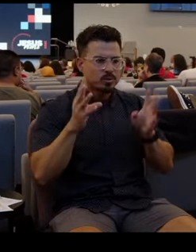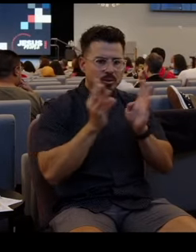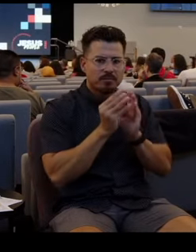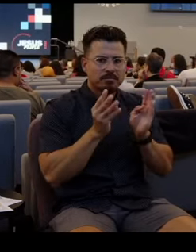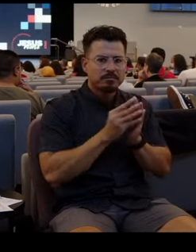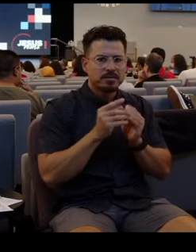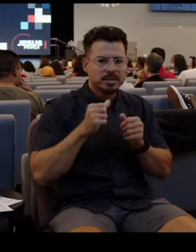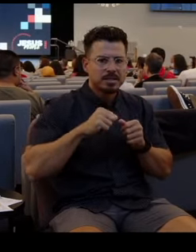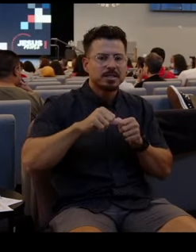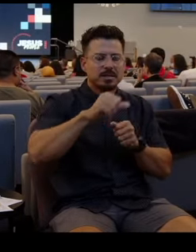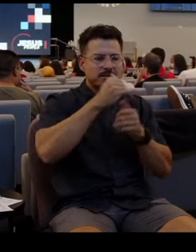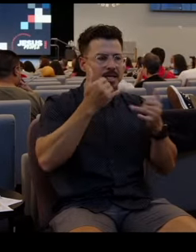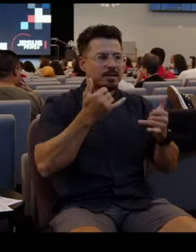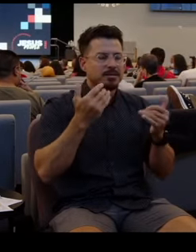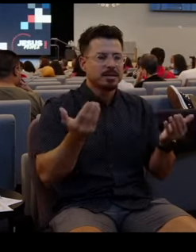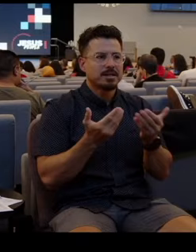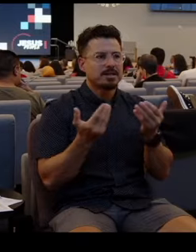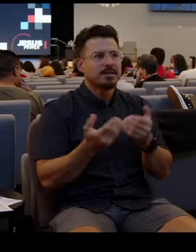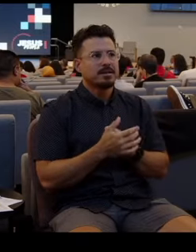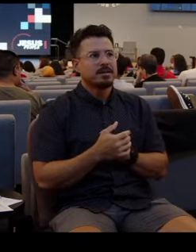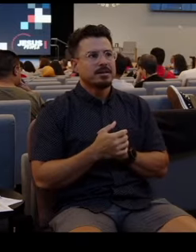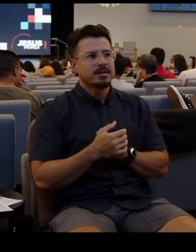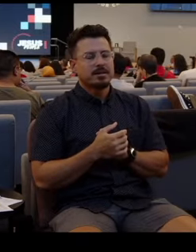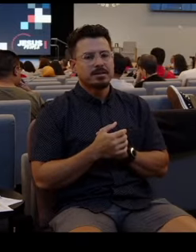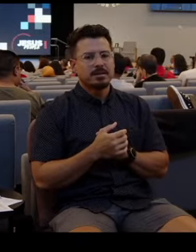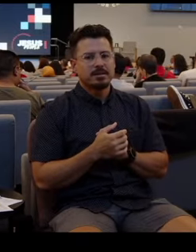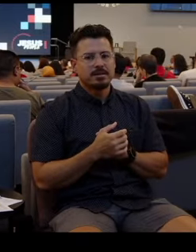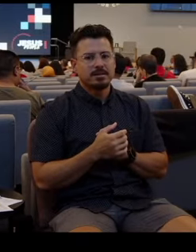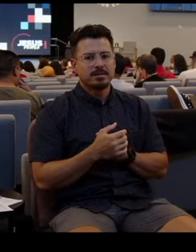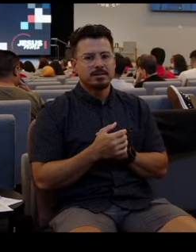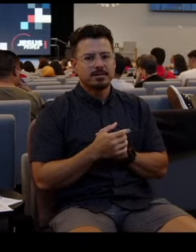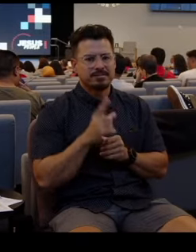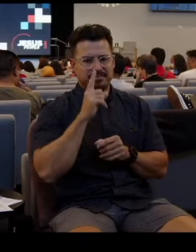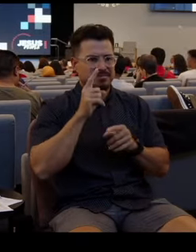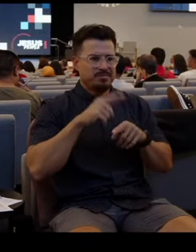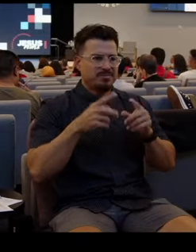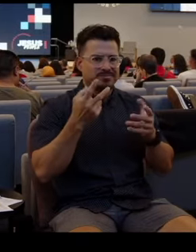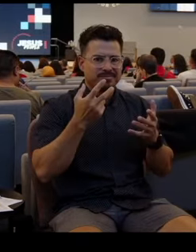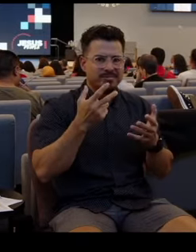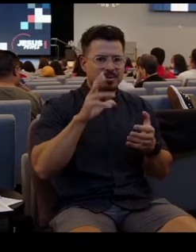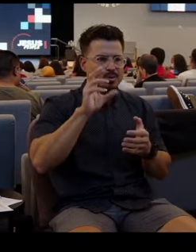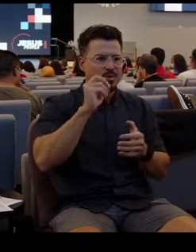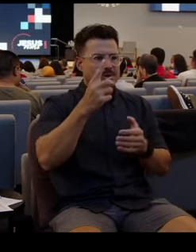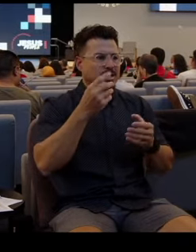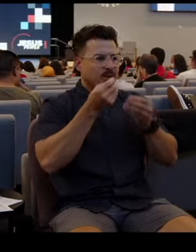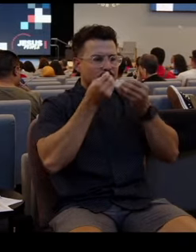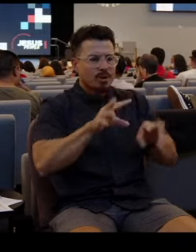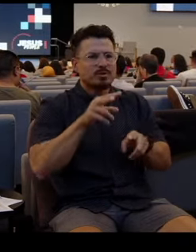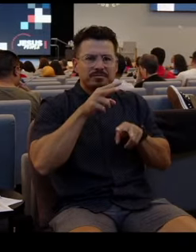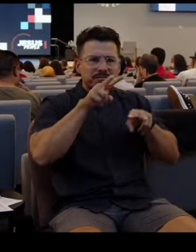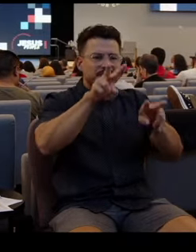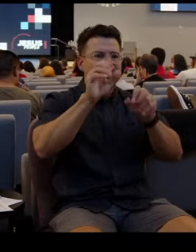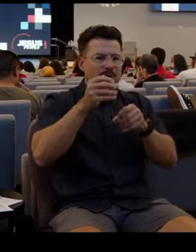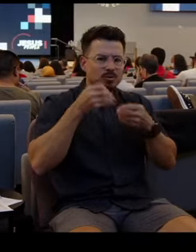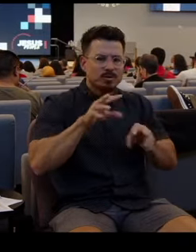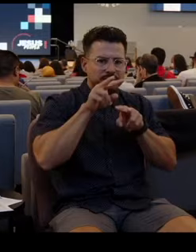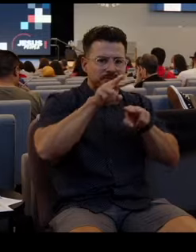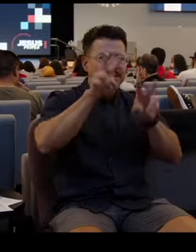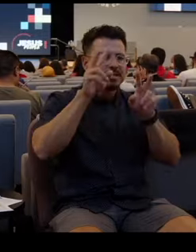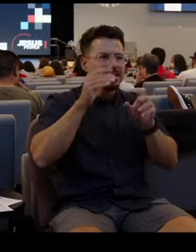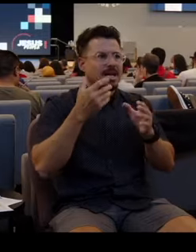events, and kind of get by that way. They have no, they've lost the vision to go